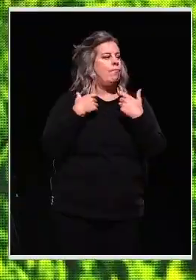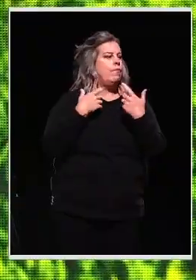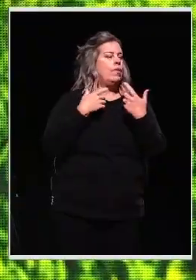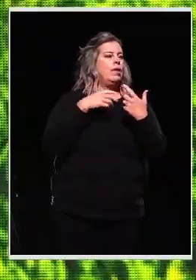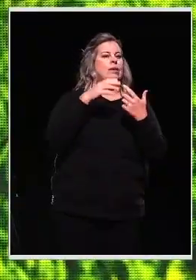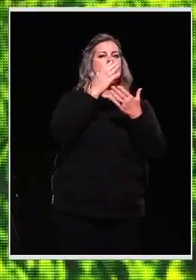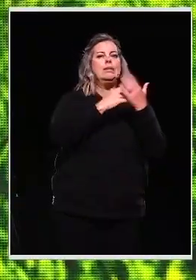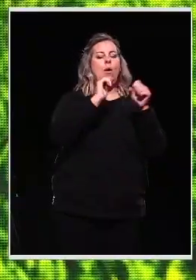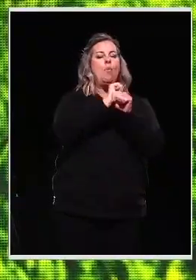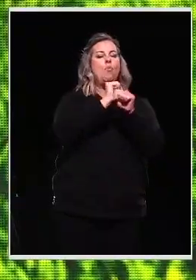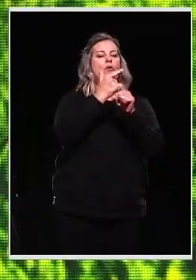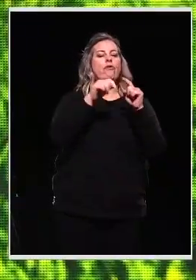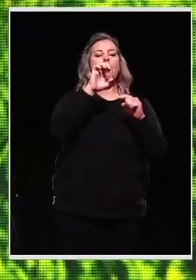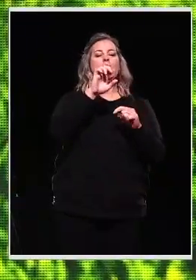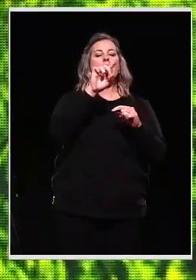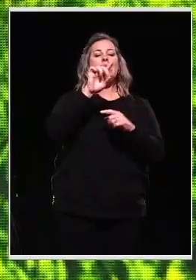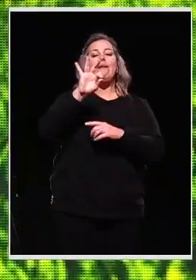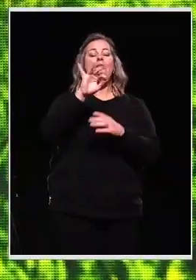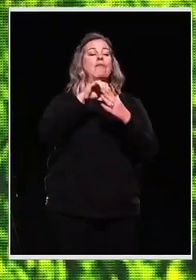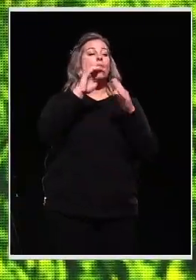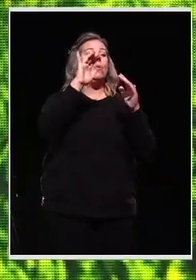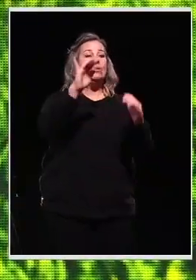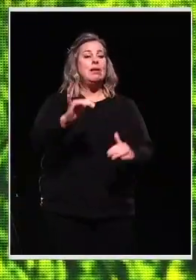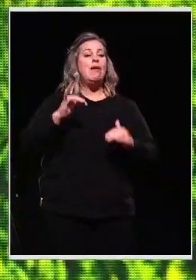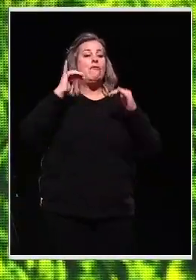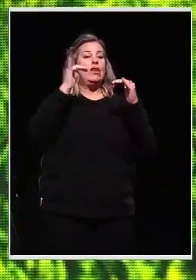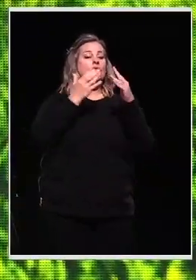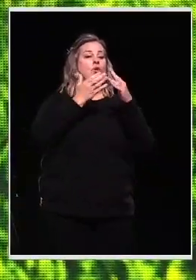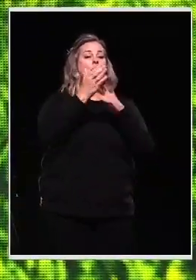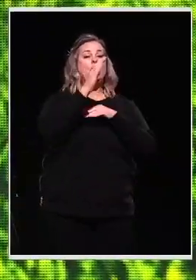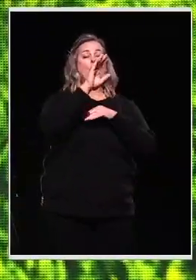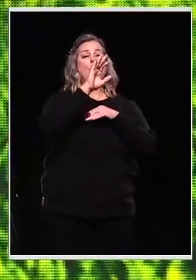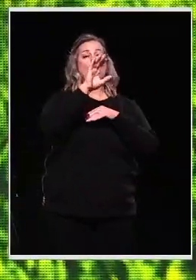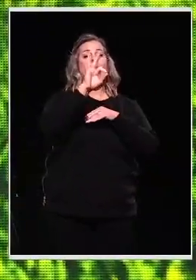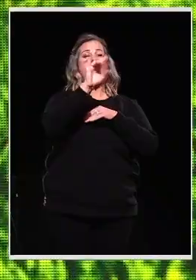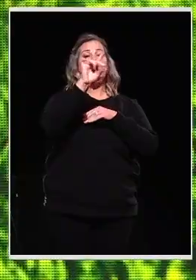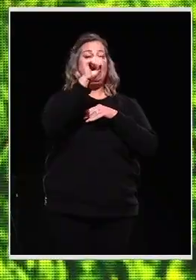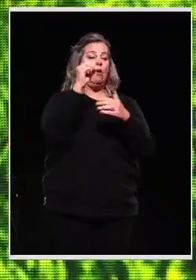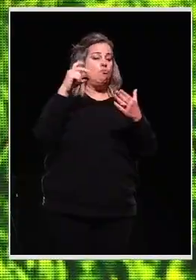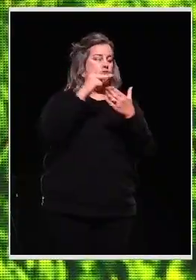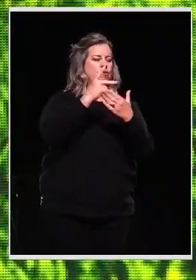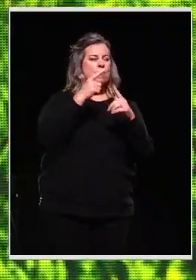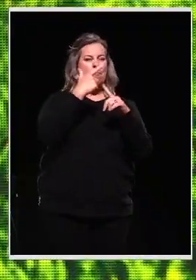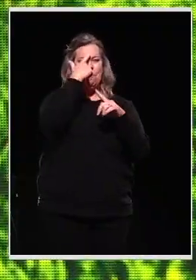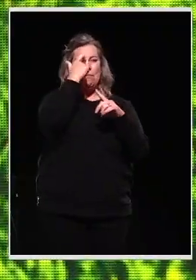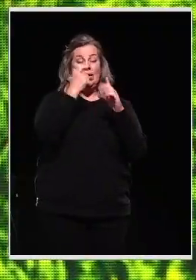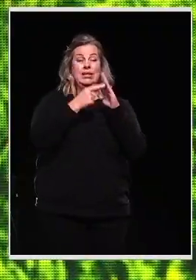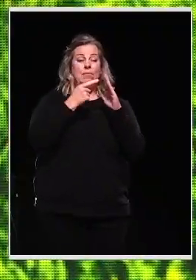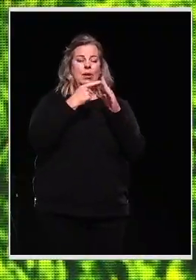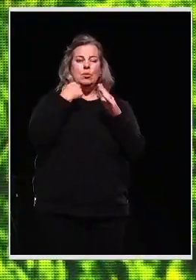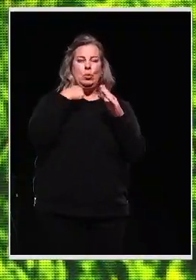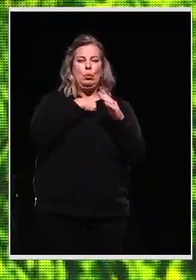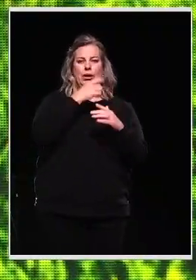work by EDF that was advancing, you know, through FDA approval Because oftentimes we don't think about these regulatory barriers, and these can be